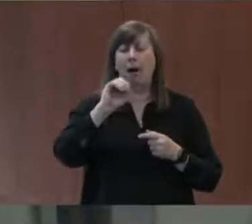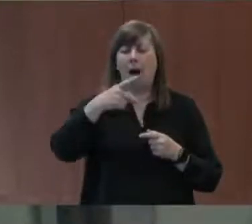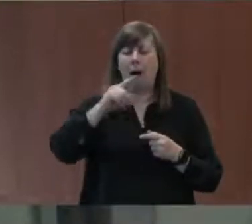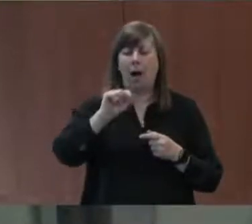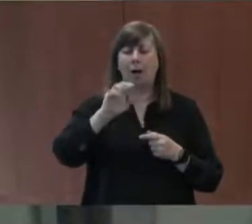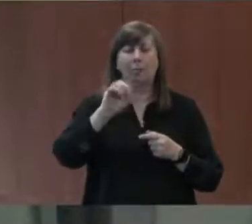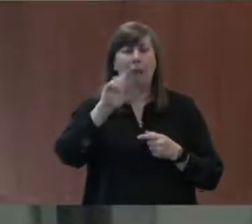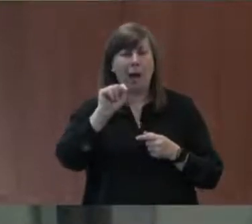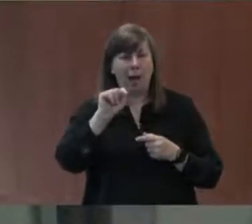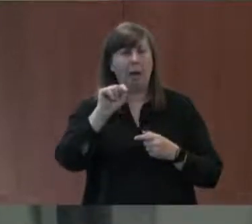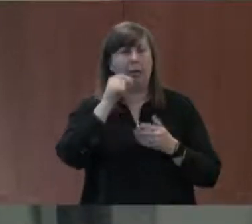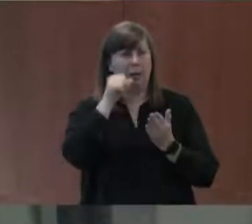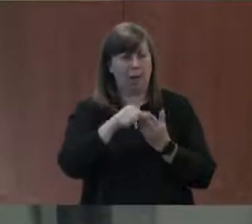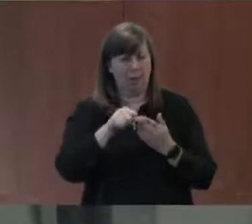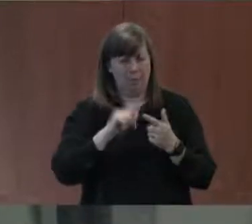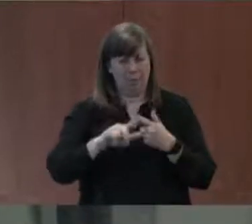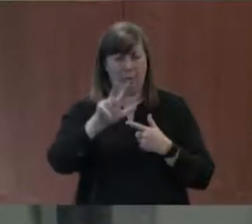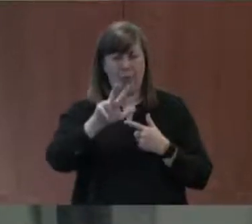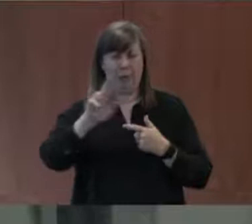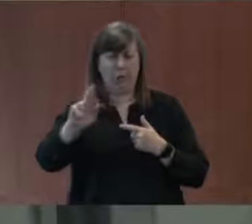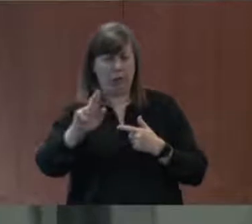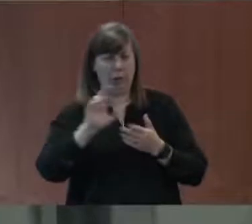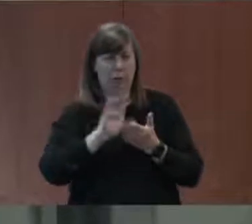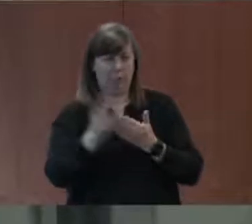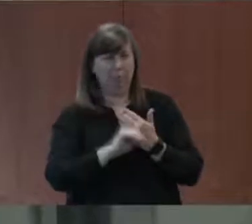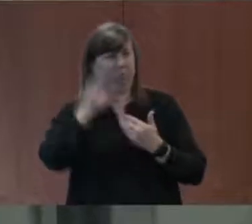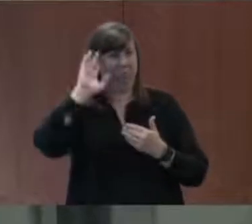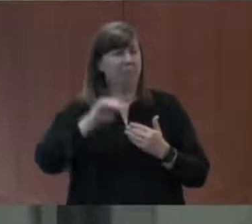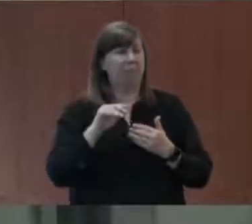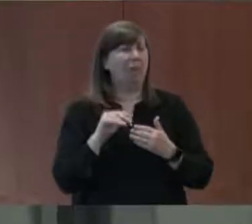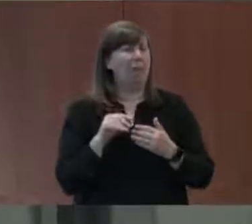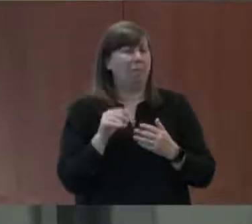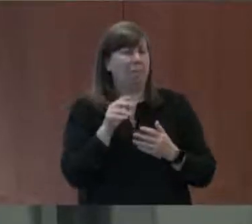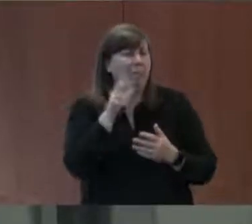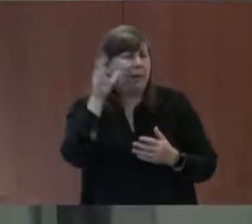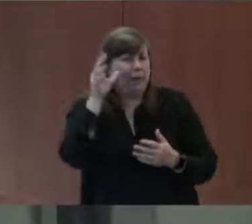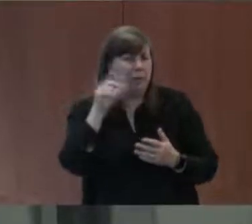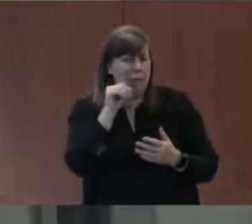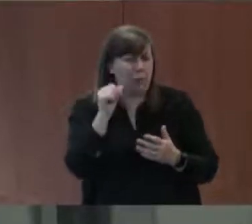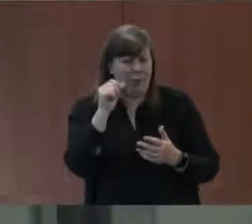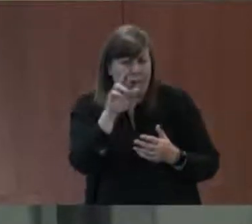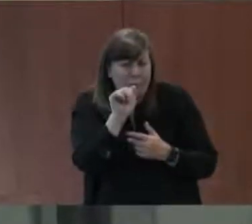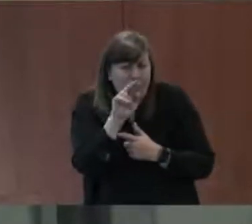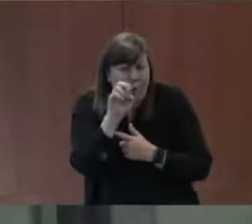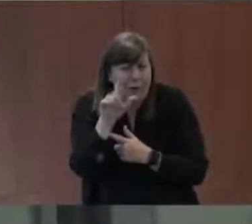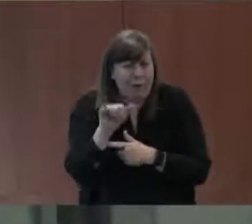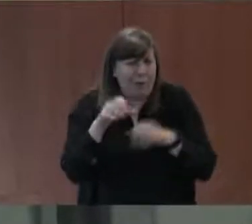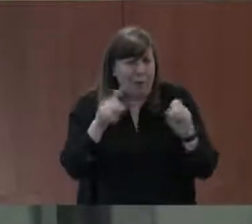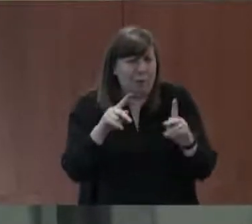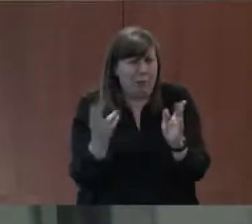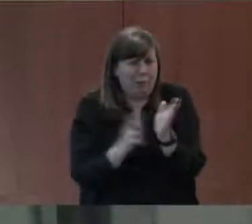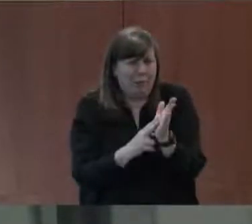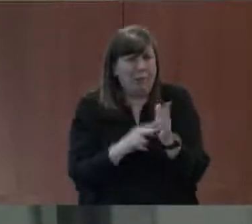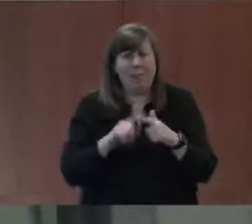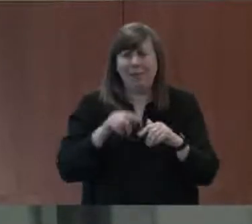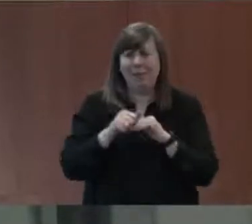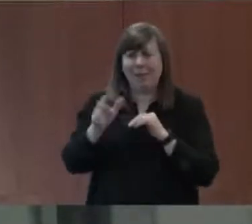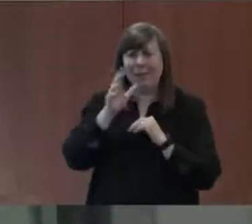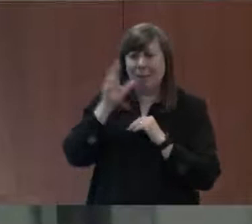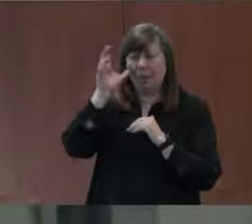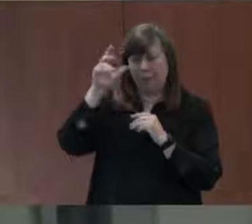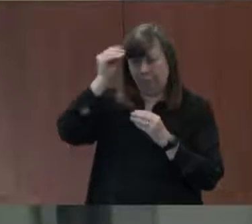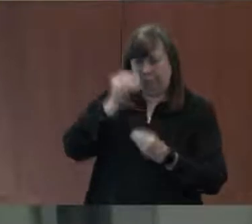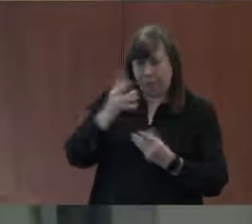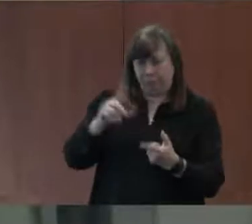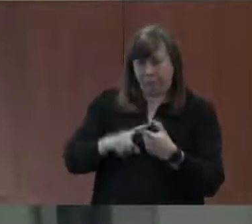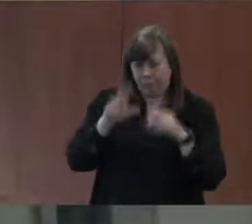children's online portal for this year's 3R curriculum, knowing that parents rarely have a need to log on. Rather than being honest and sending a letter to the parents